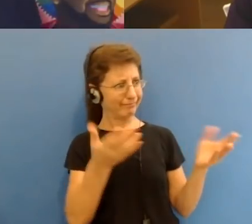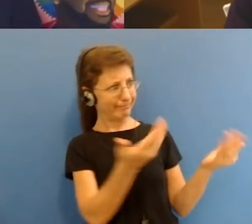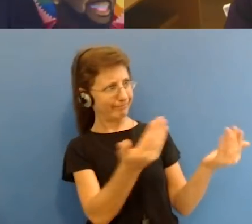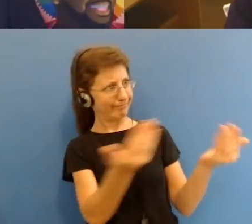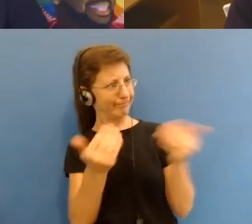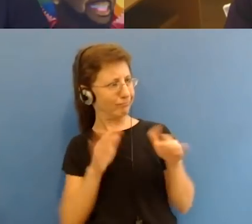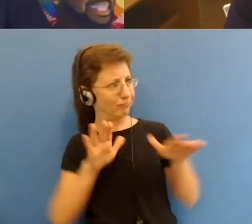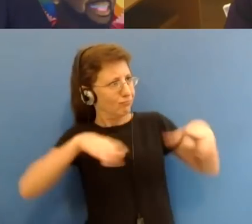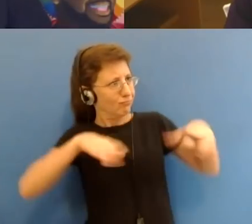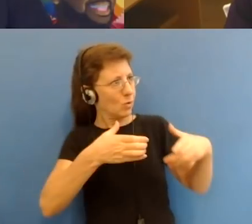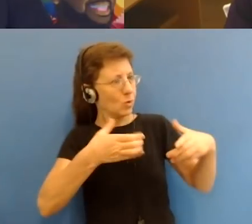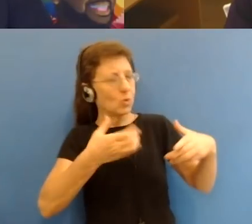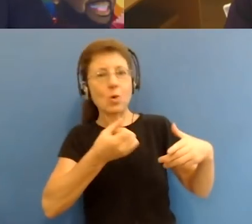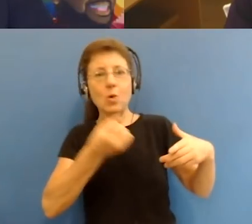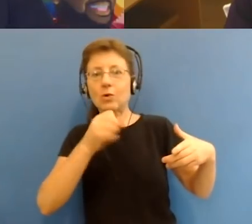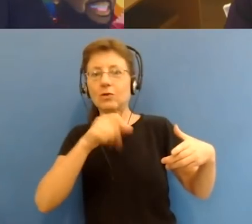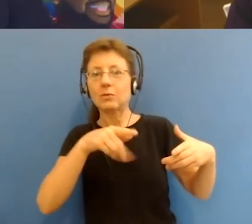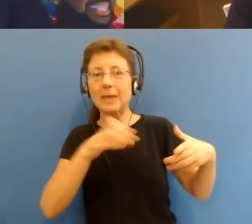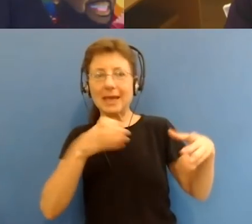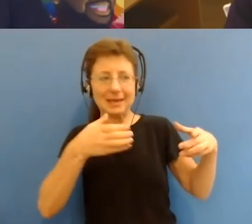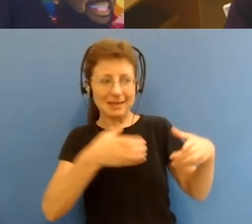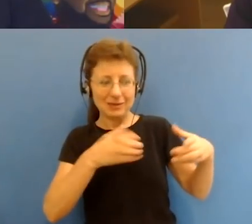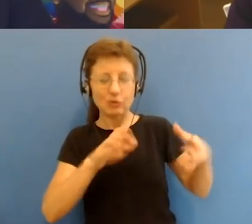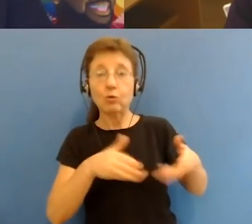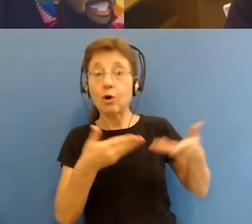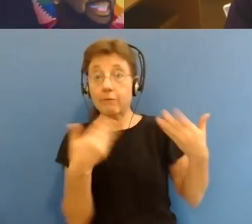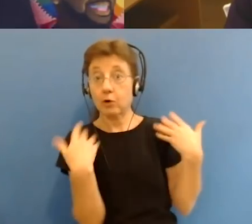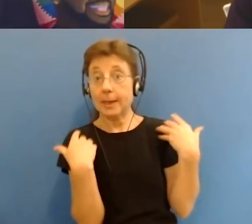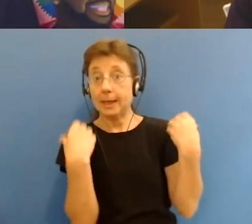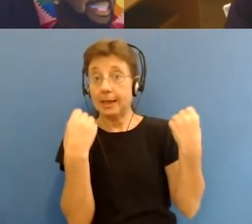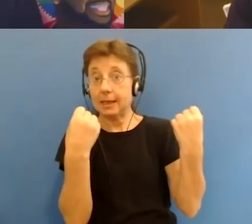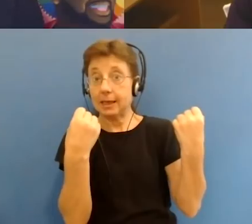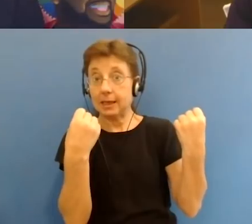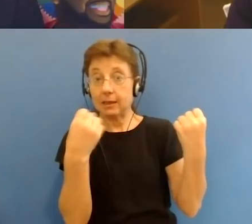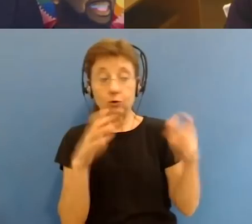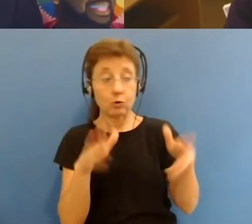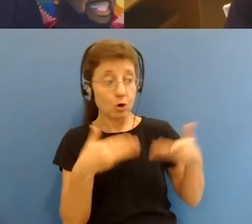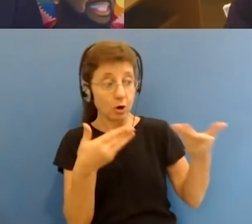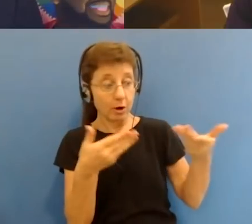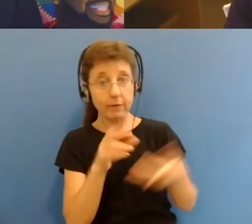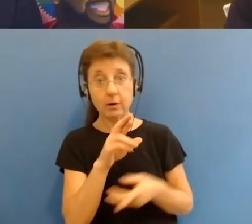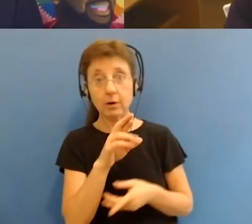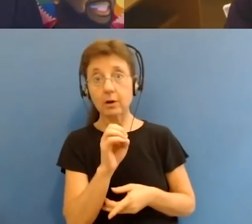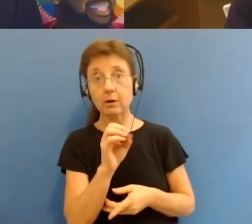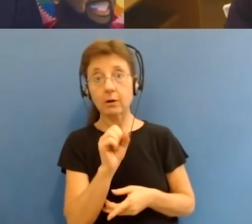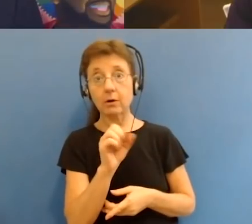offer healing and restoration, you know, as well. You know,